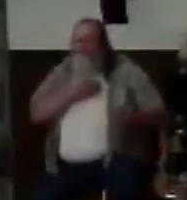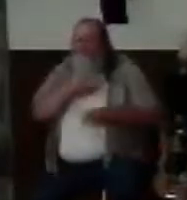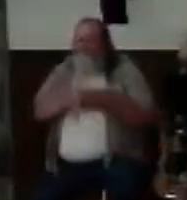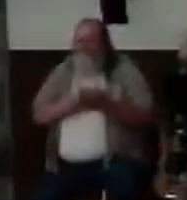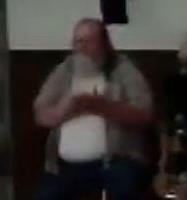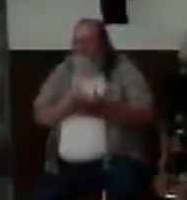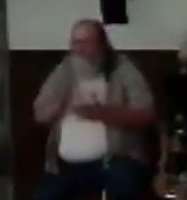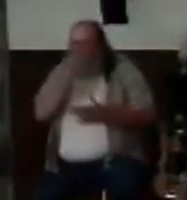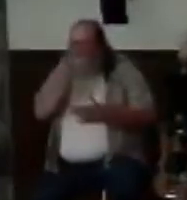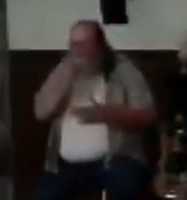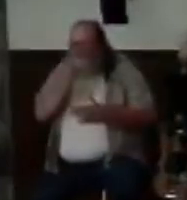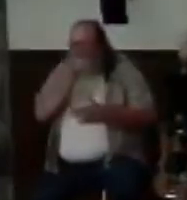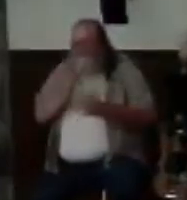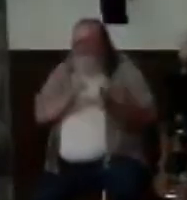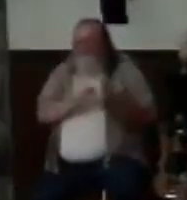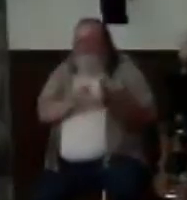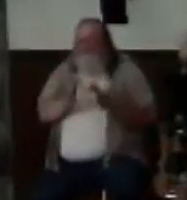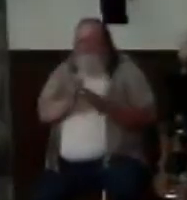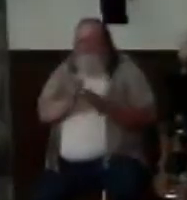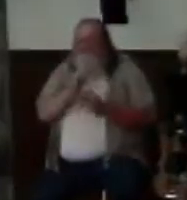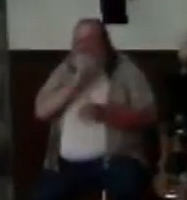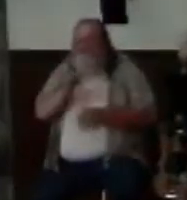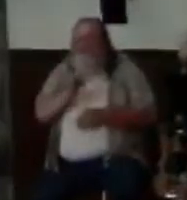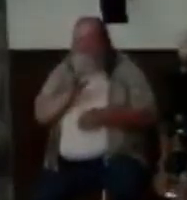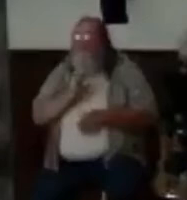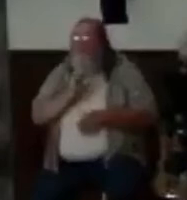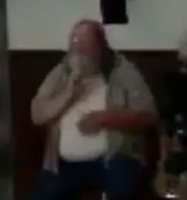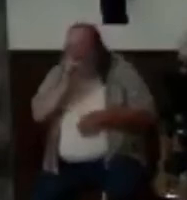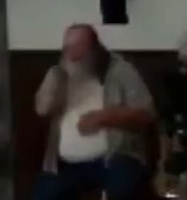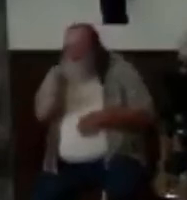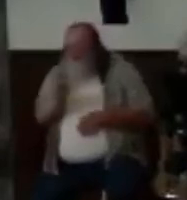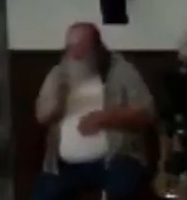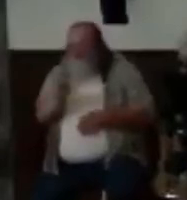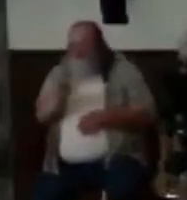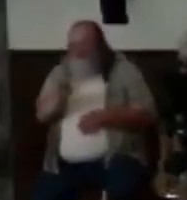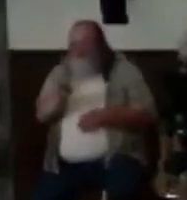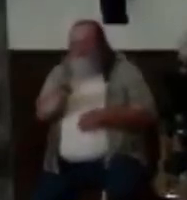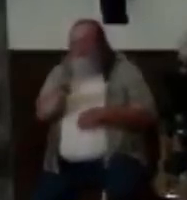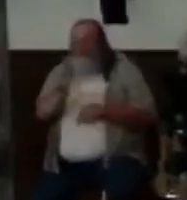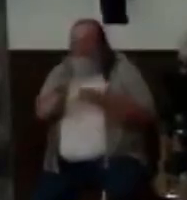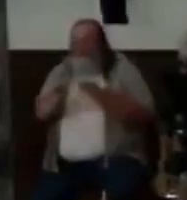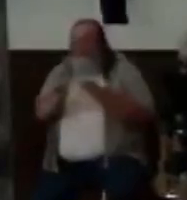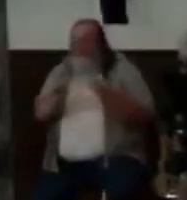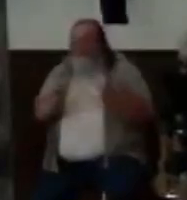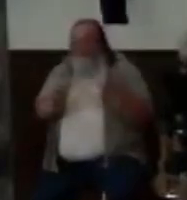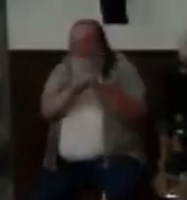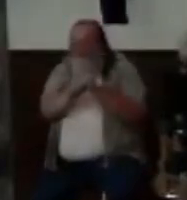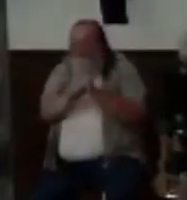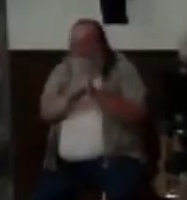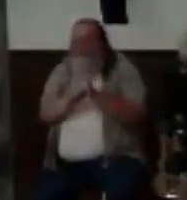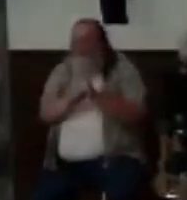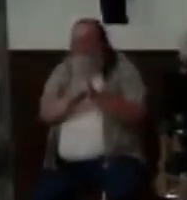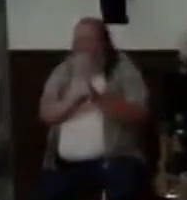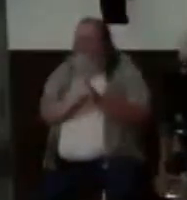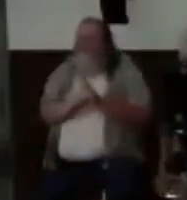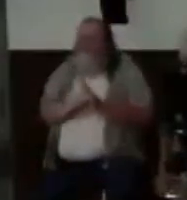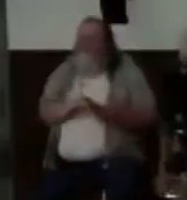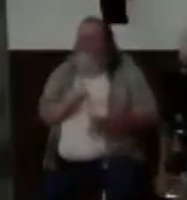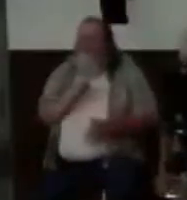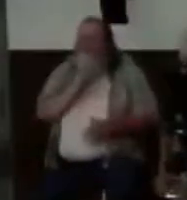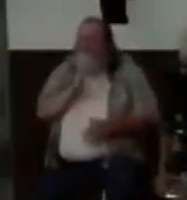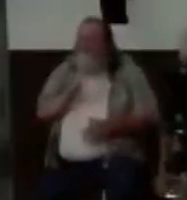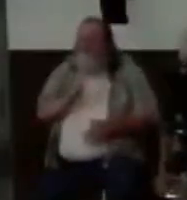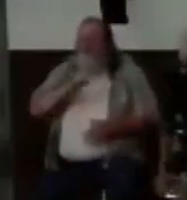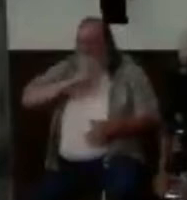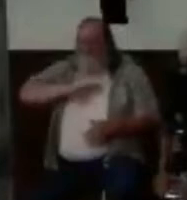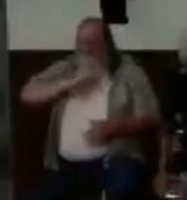Jesus is the reason for the season, right? It's not about pretty lights and a man dressed in a red suit. It's about